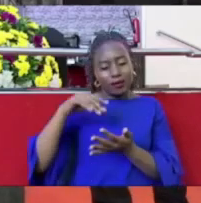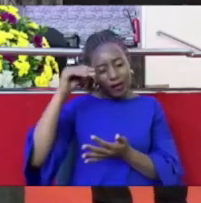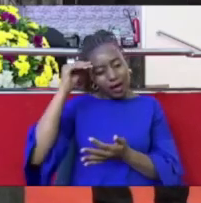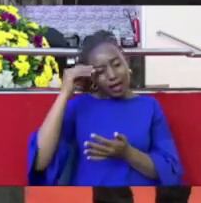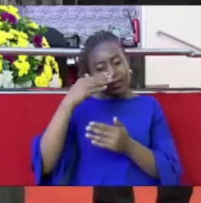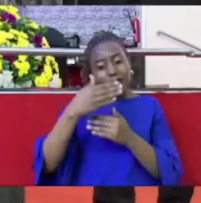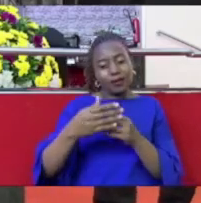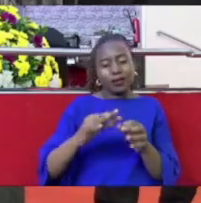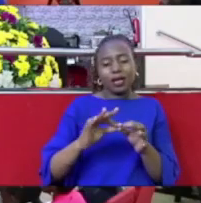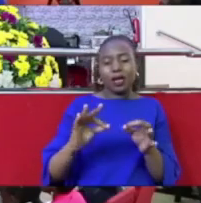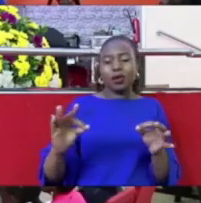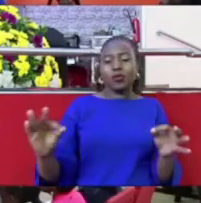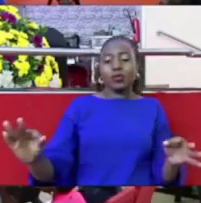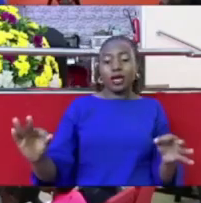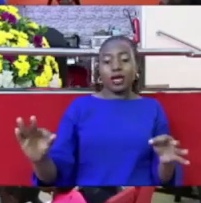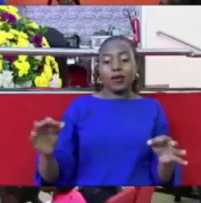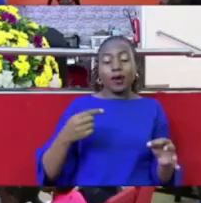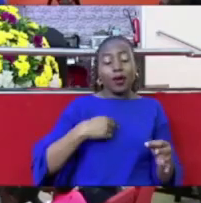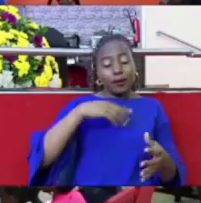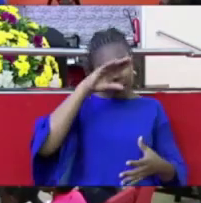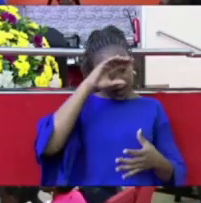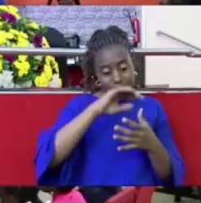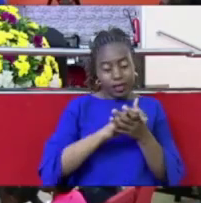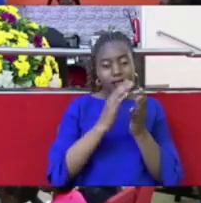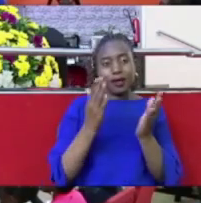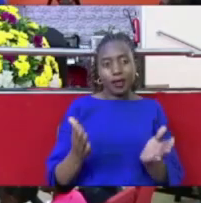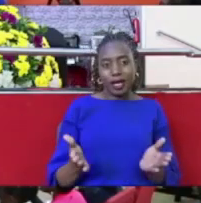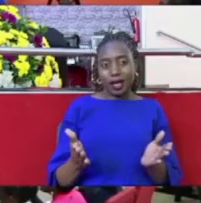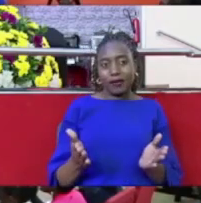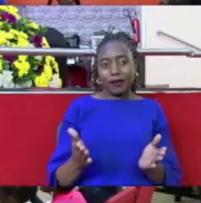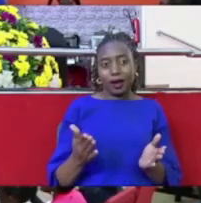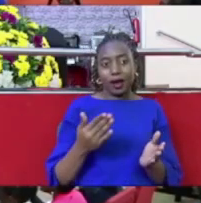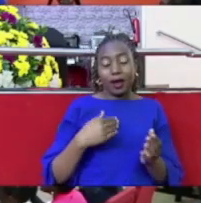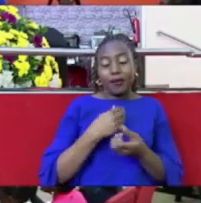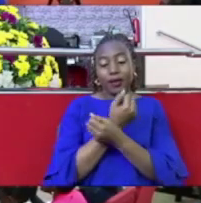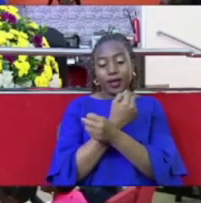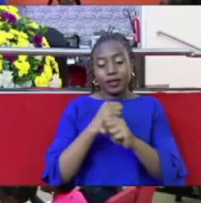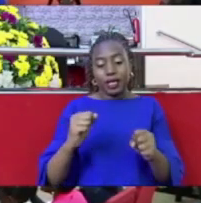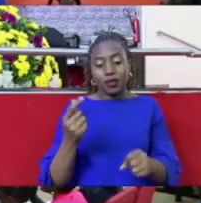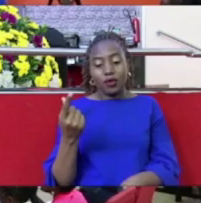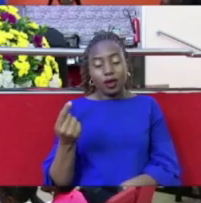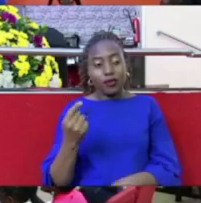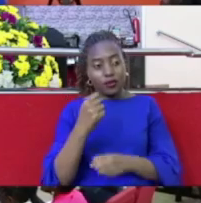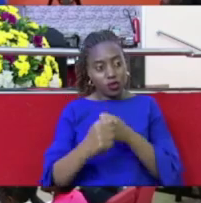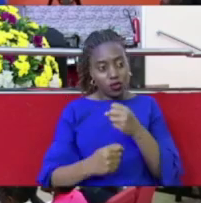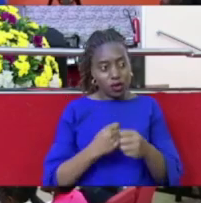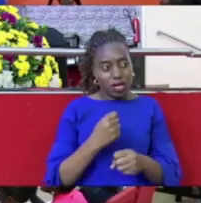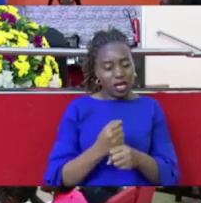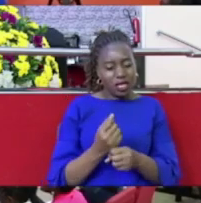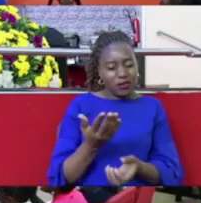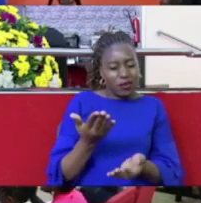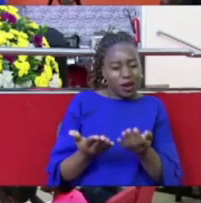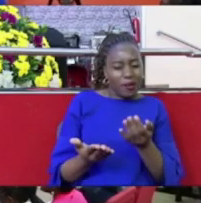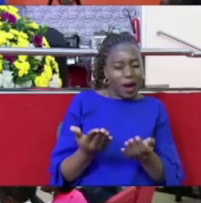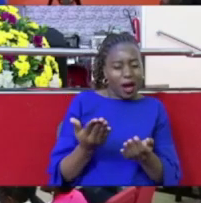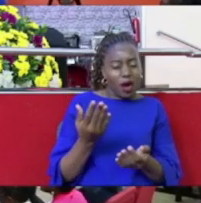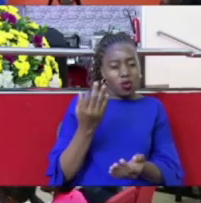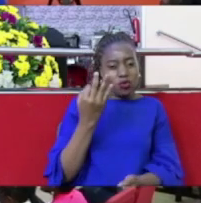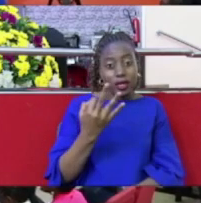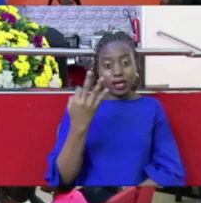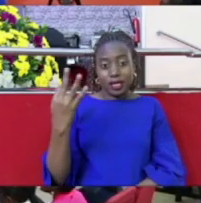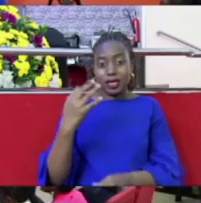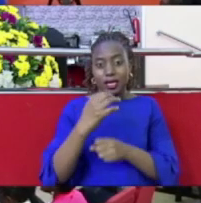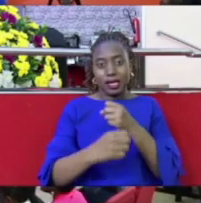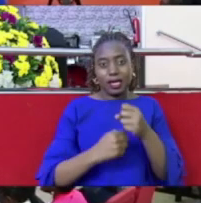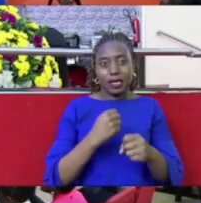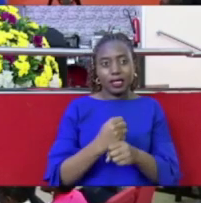As a believer. Kama muumini. I've only been saved for a few years. Nimeokoka kwa miaka michache. Maybe around 33 years. Pengine miaka 30 na mitatu.